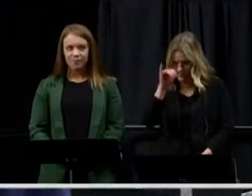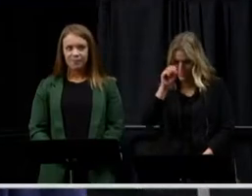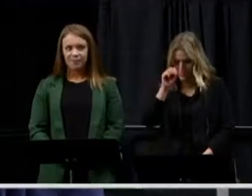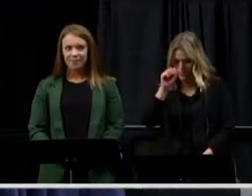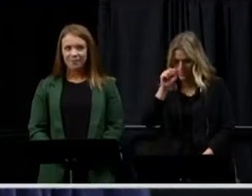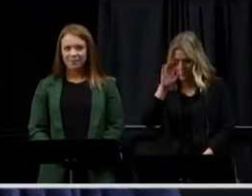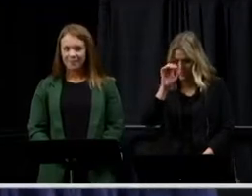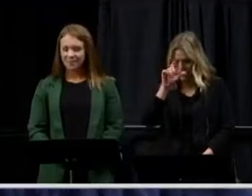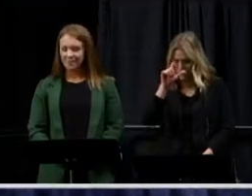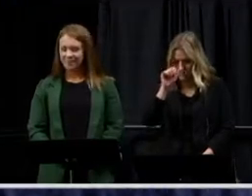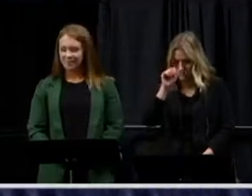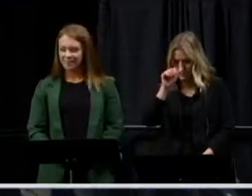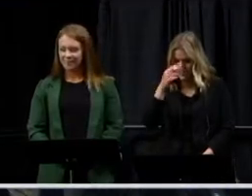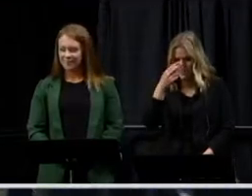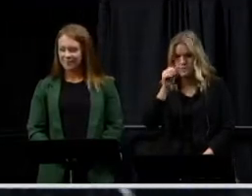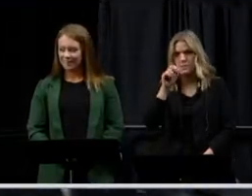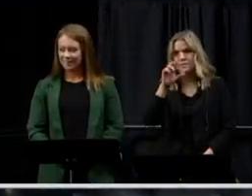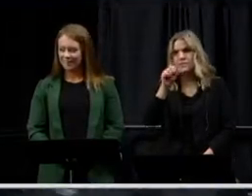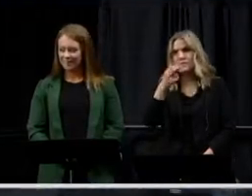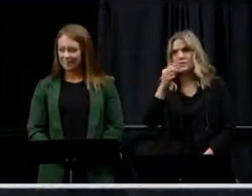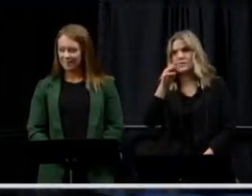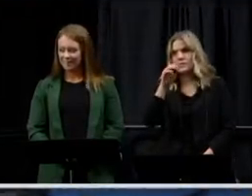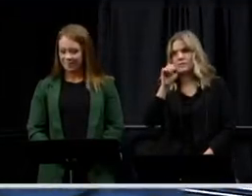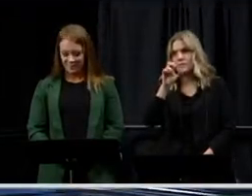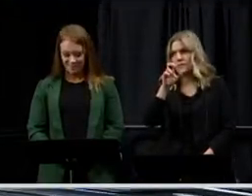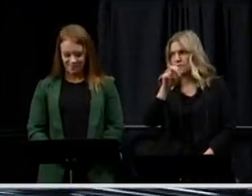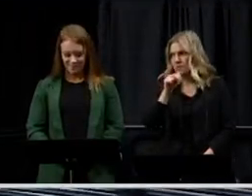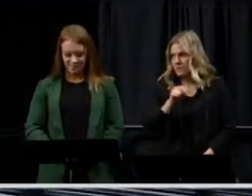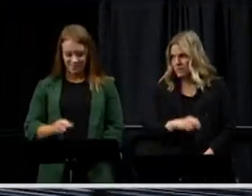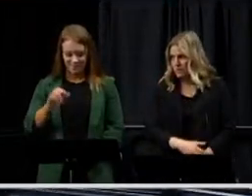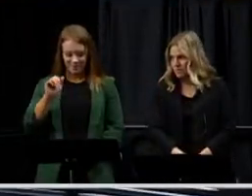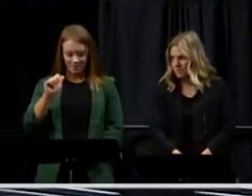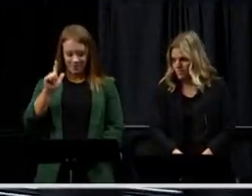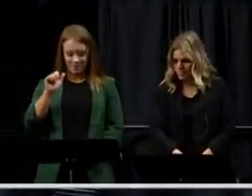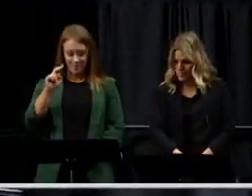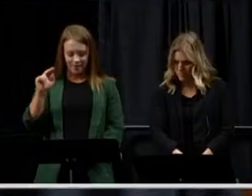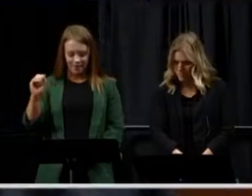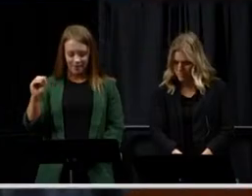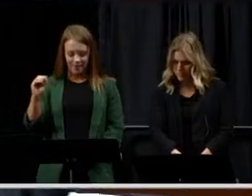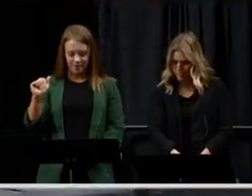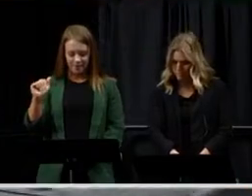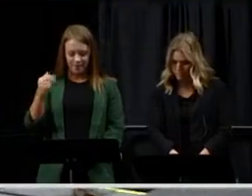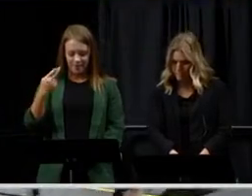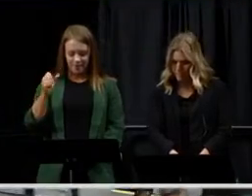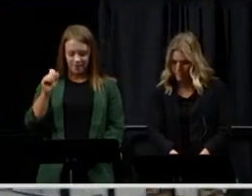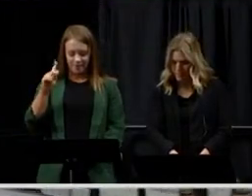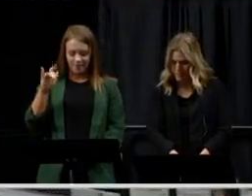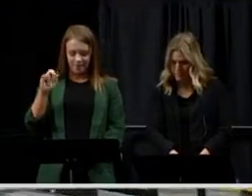Isabella Ann Maria Harshman. Alana Bradon Hot Haskins.